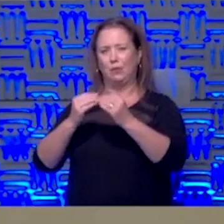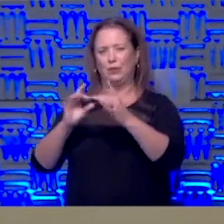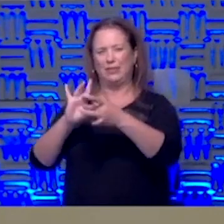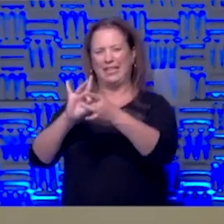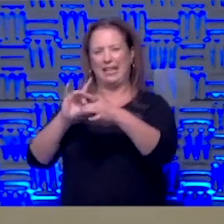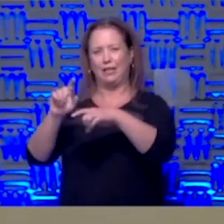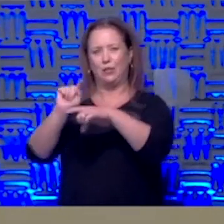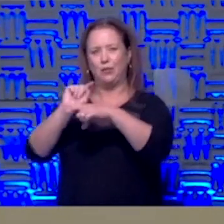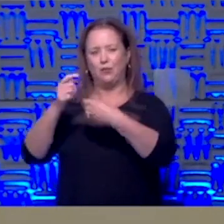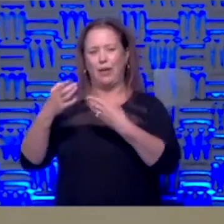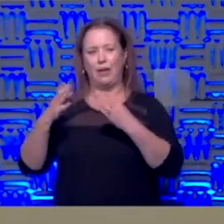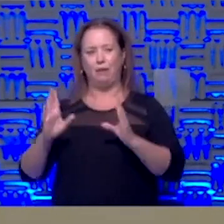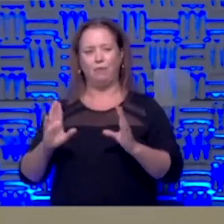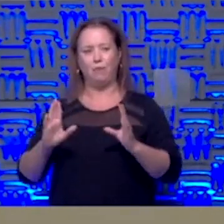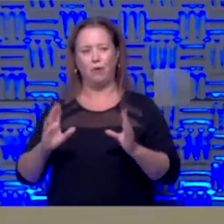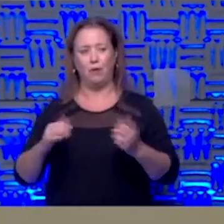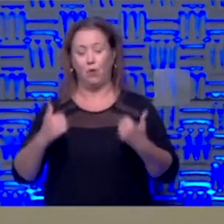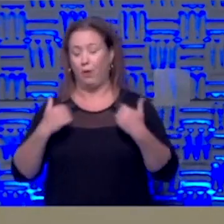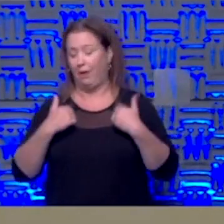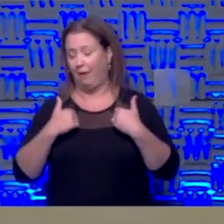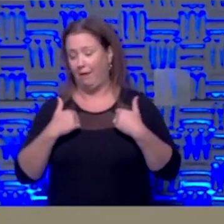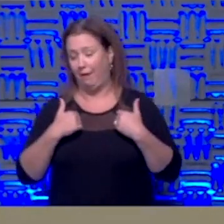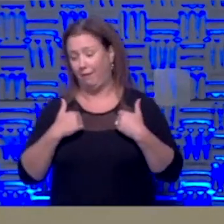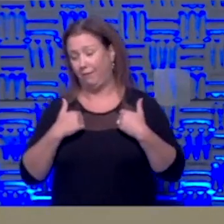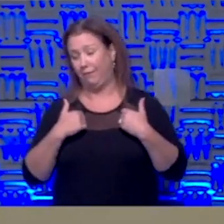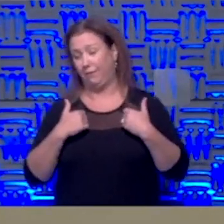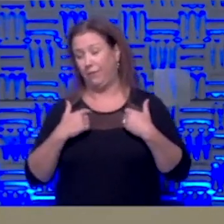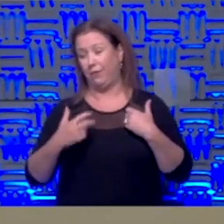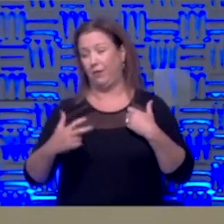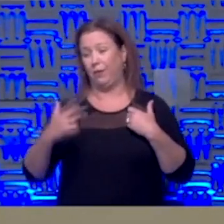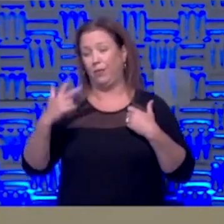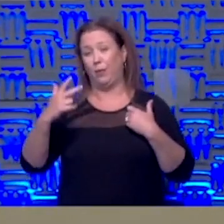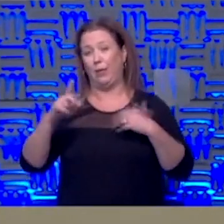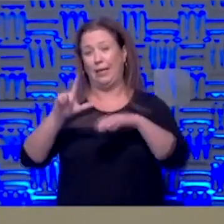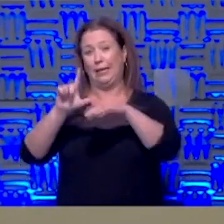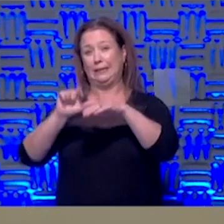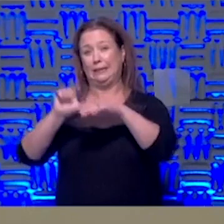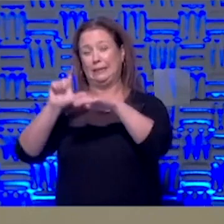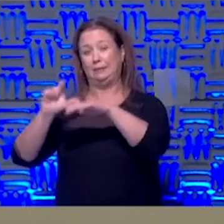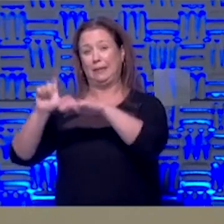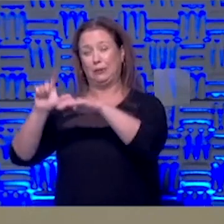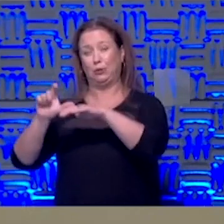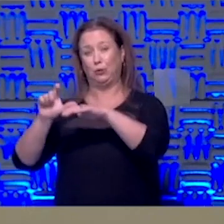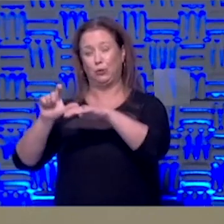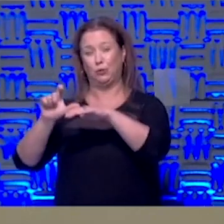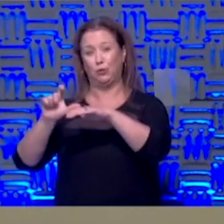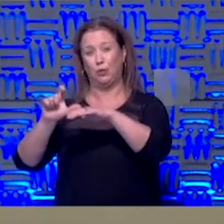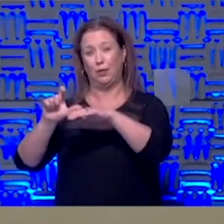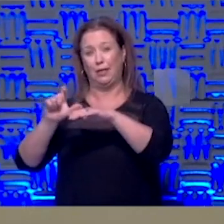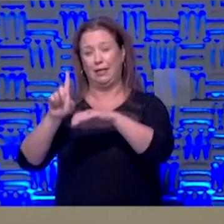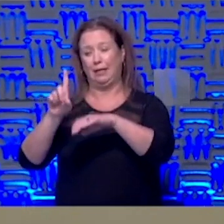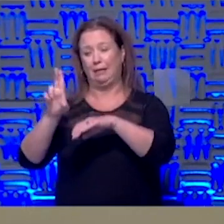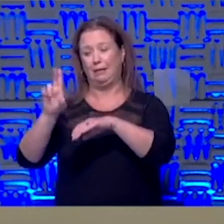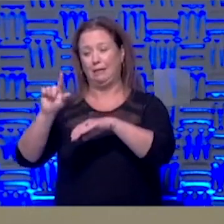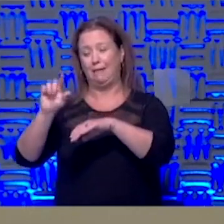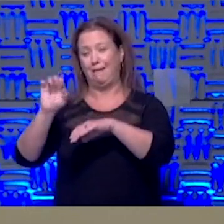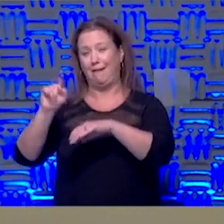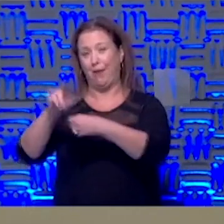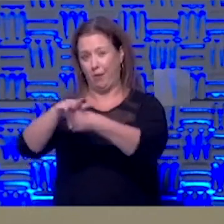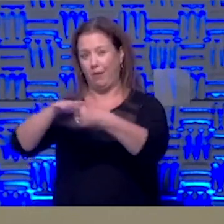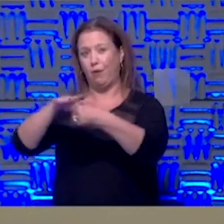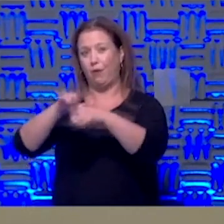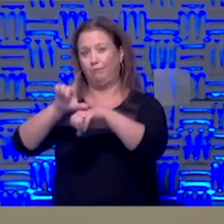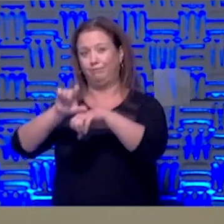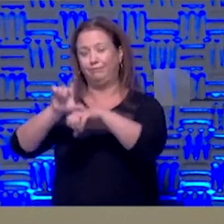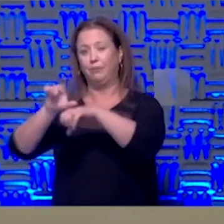room. We have about 3 dispensers down in and around the dugout. So